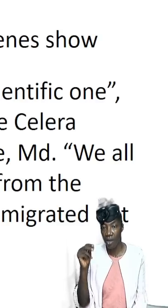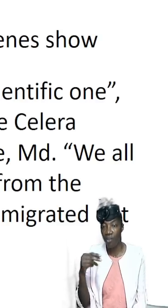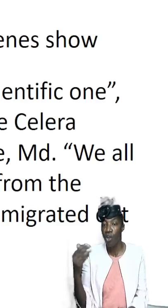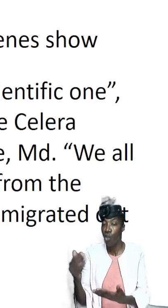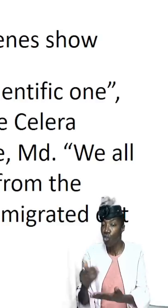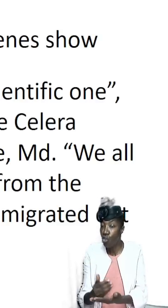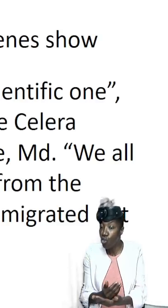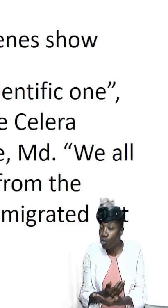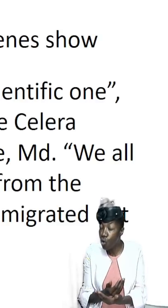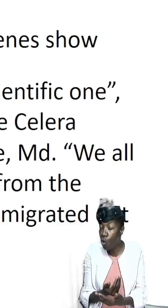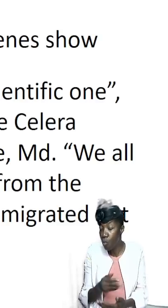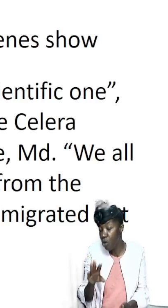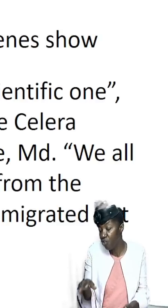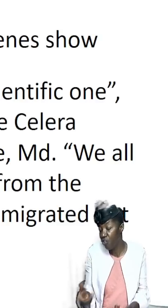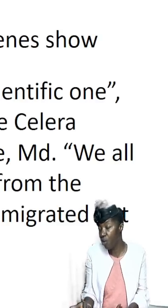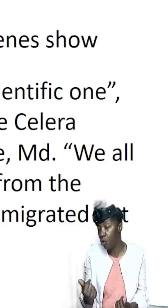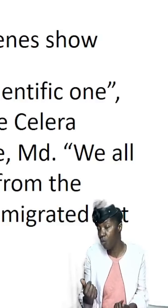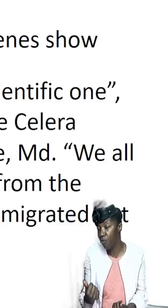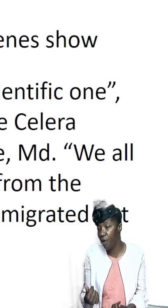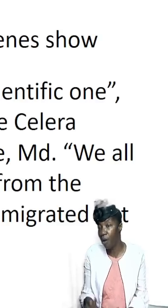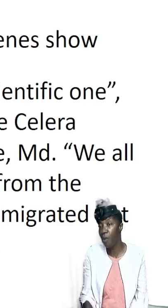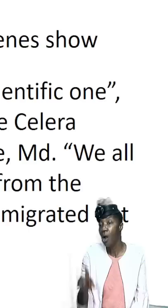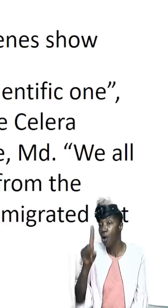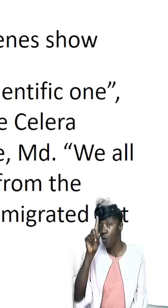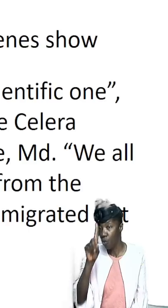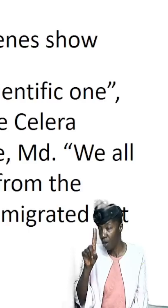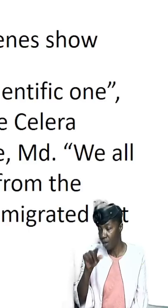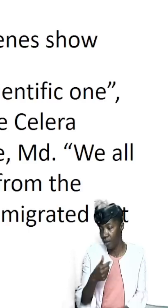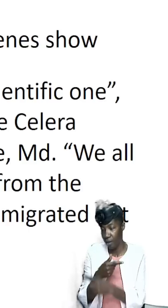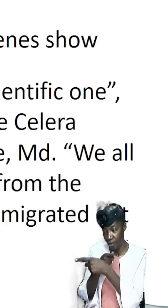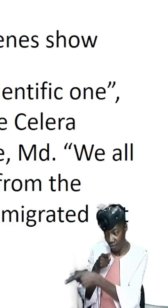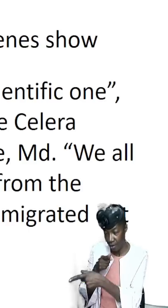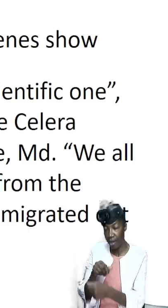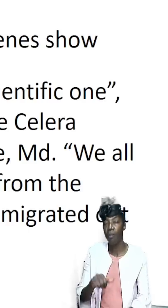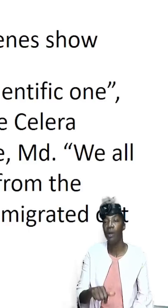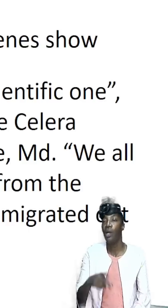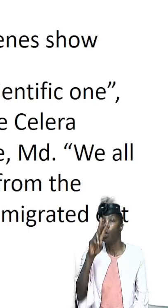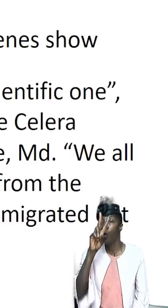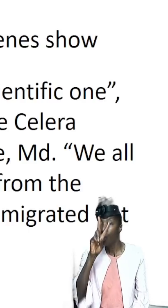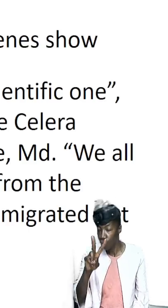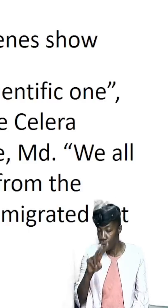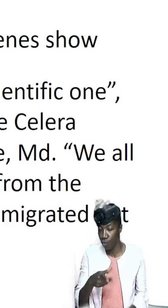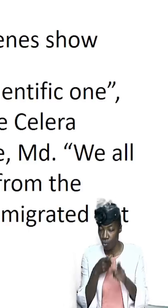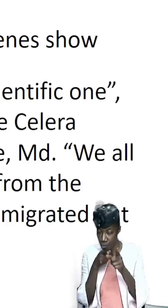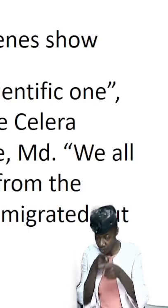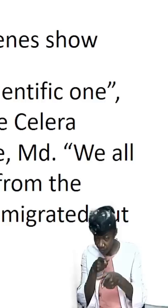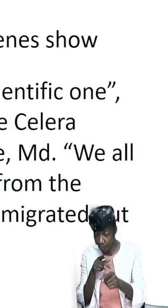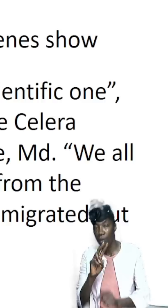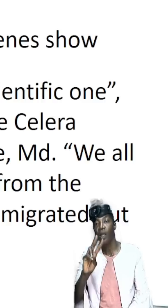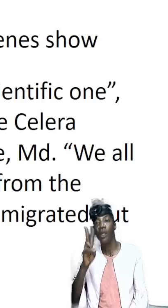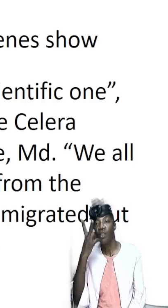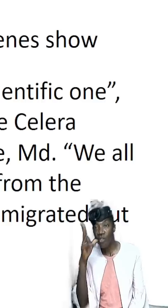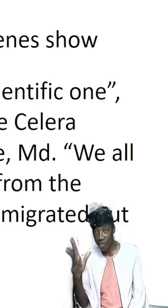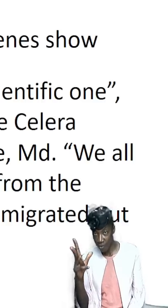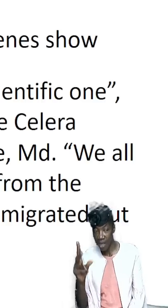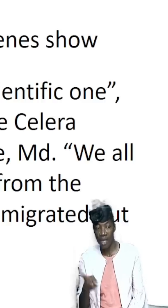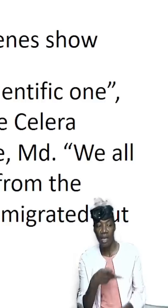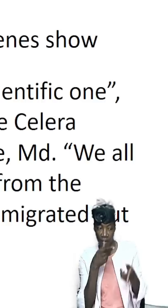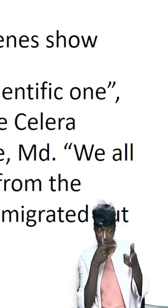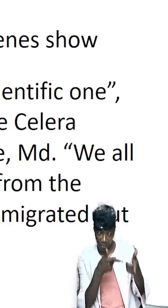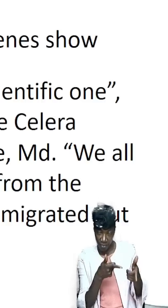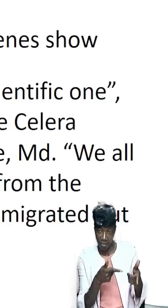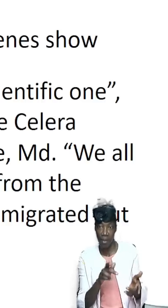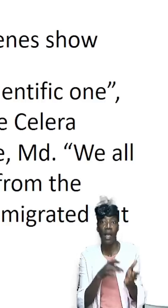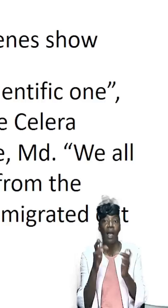amount came from Ham, and a certain amount came from Japheth. That is Bible. So